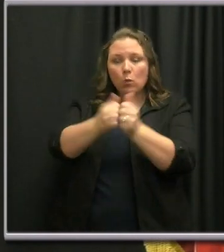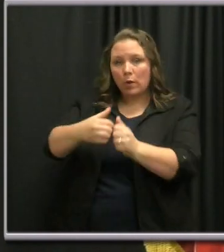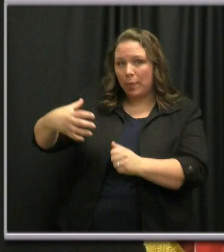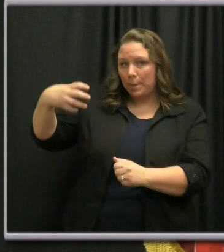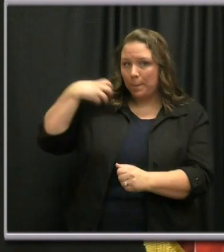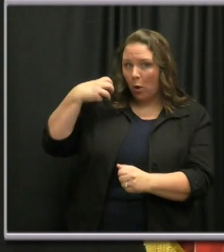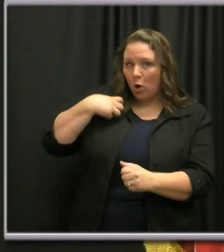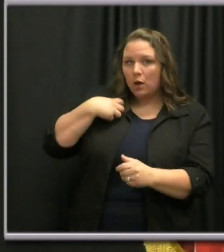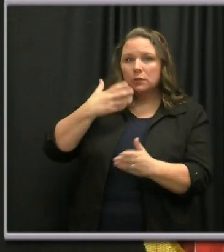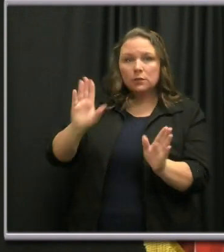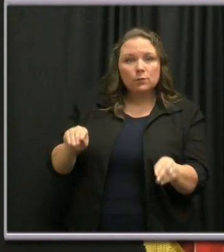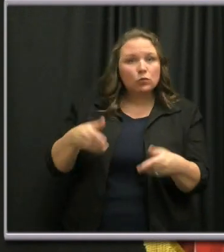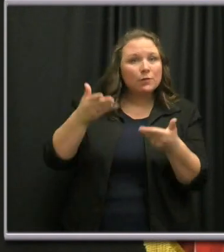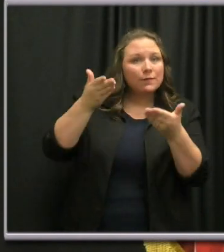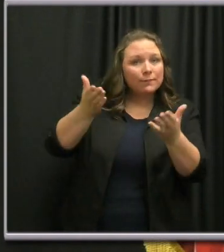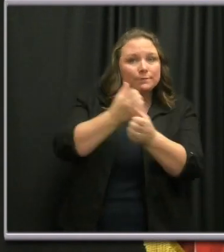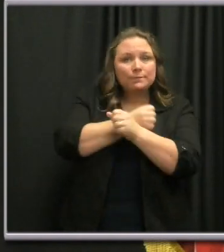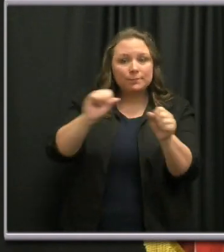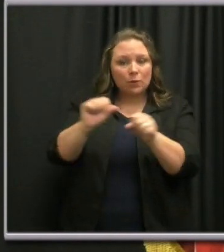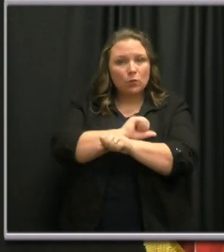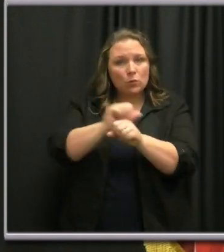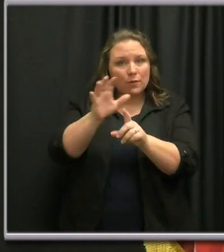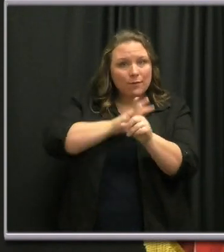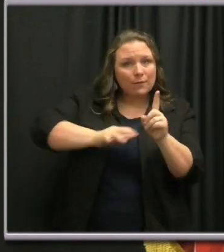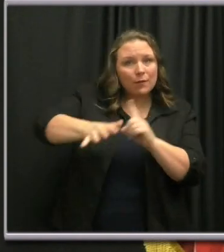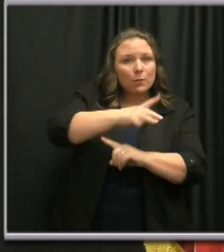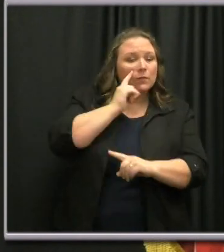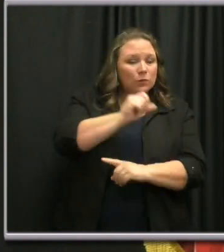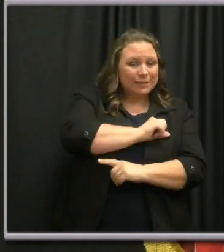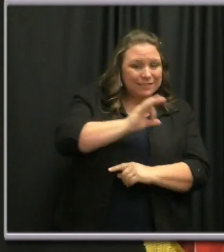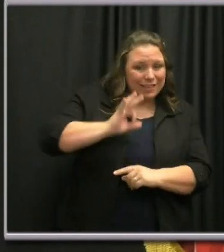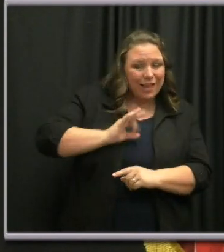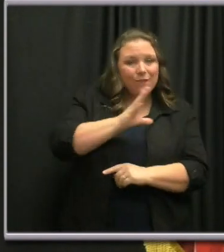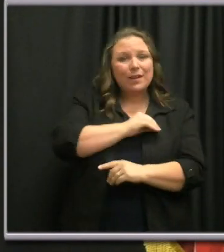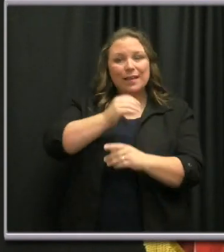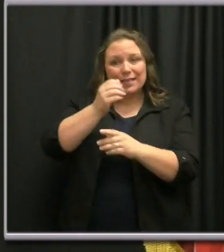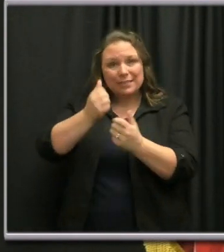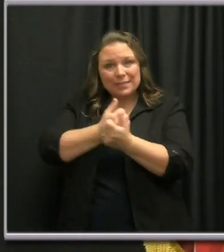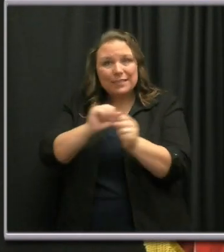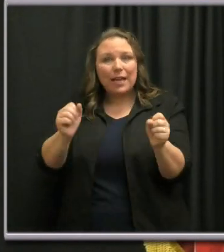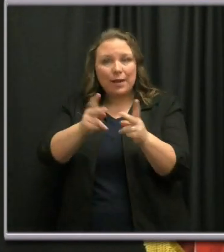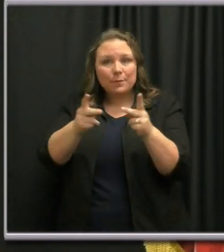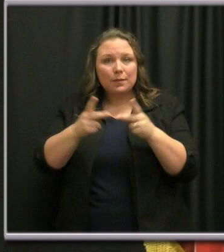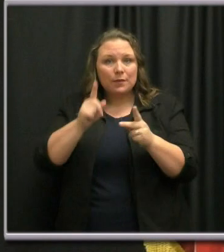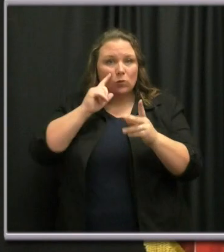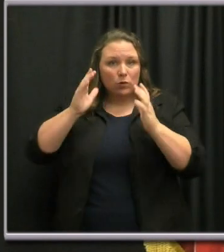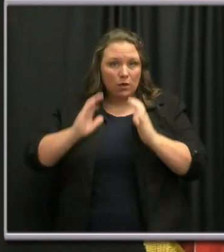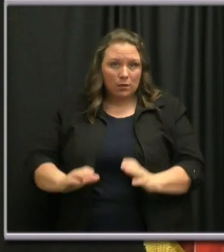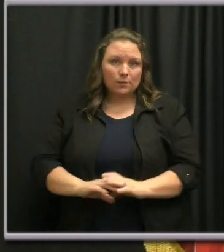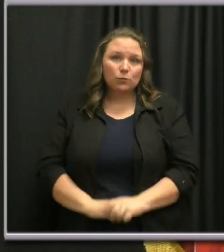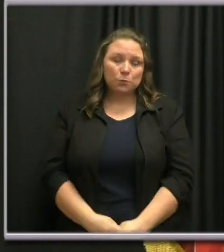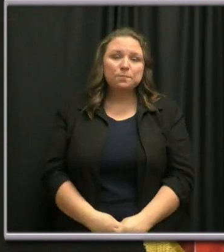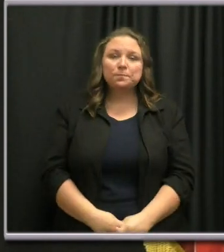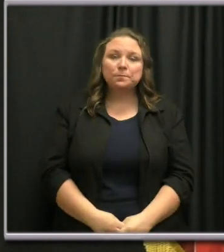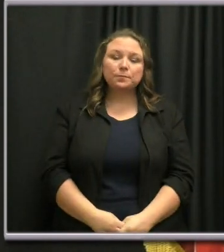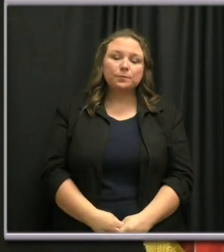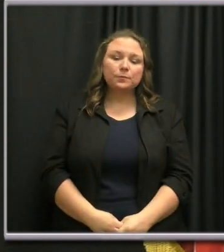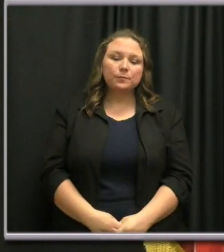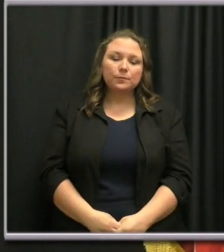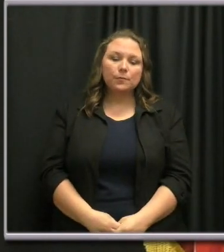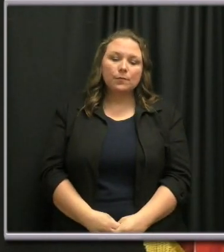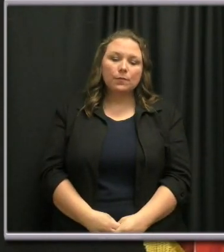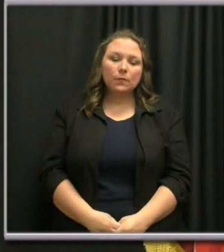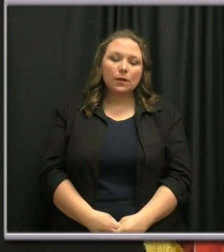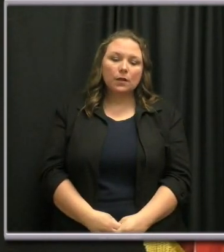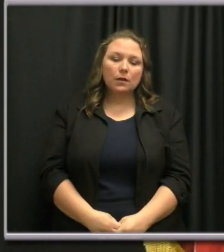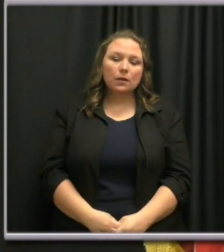a safe working environment for staff and a safe place for customers. And I think we